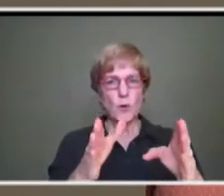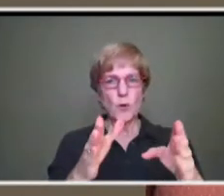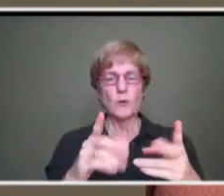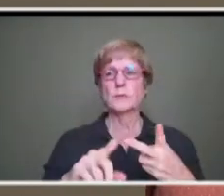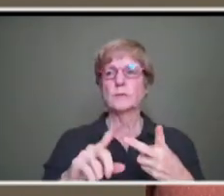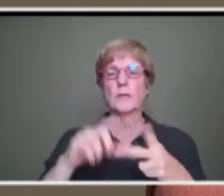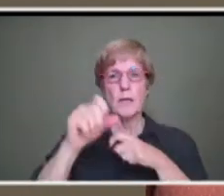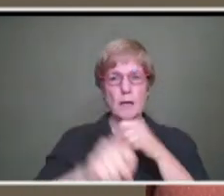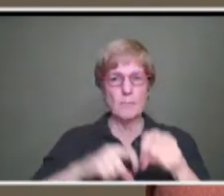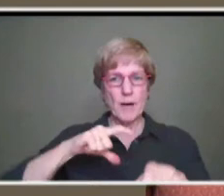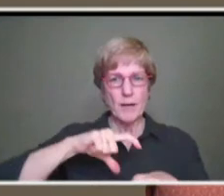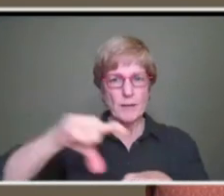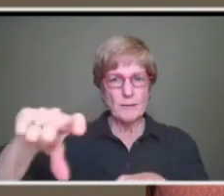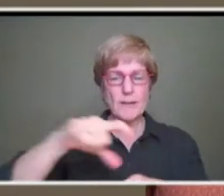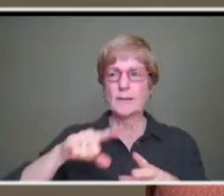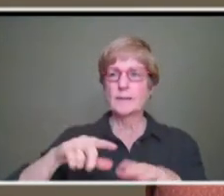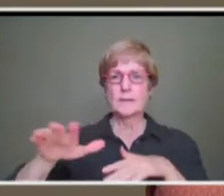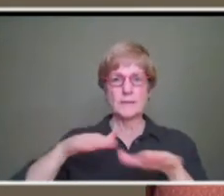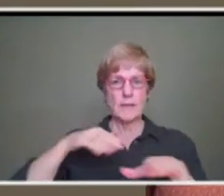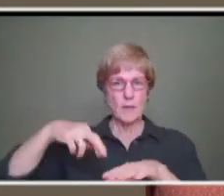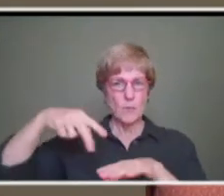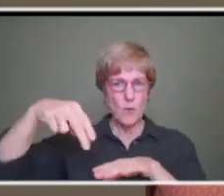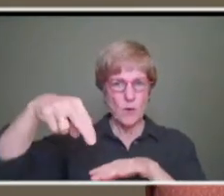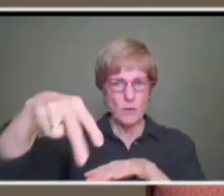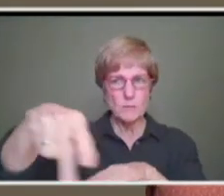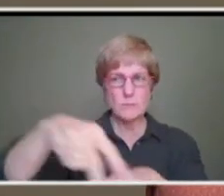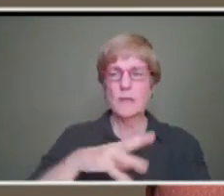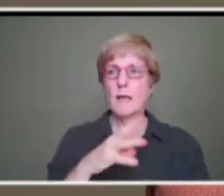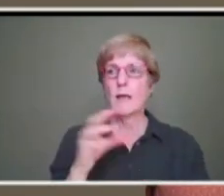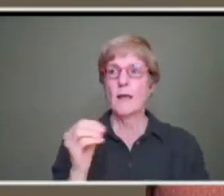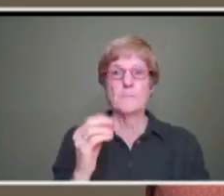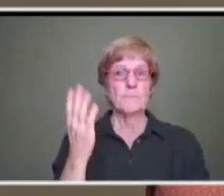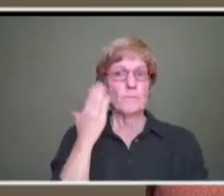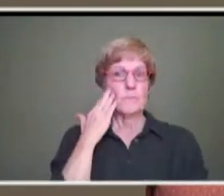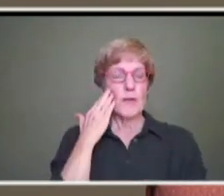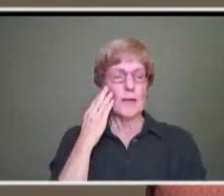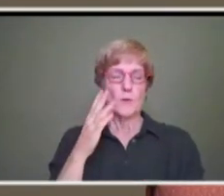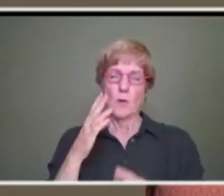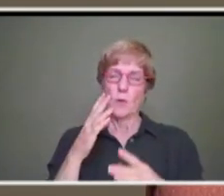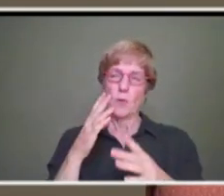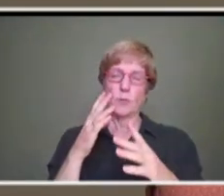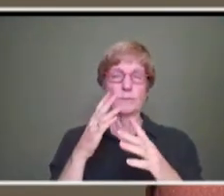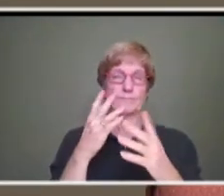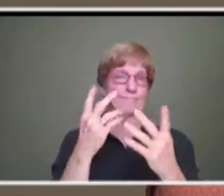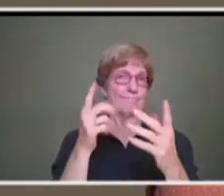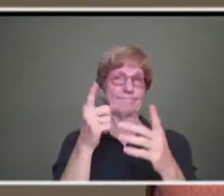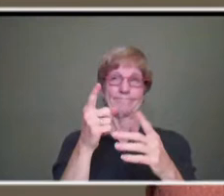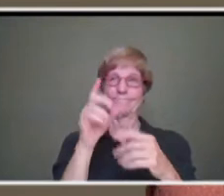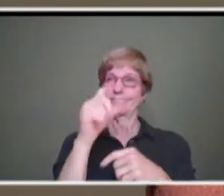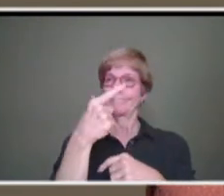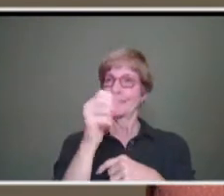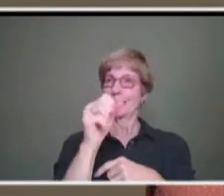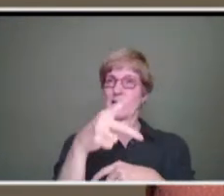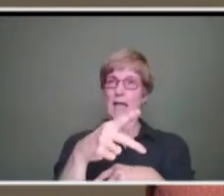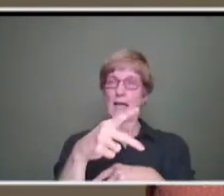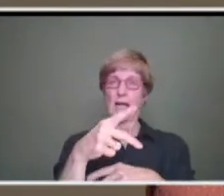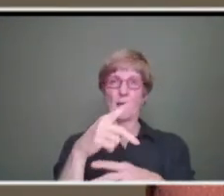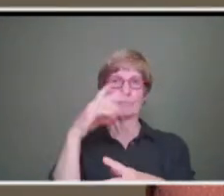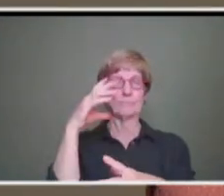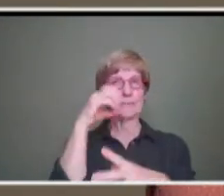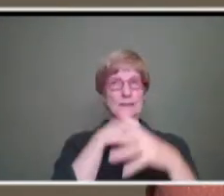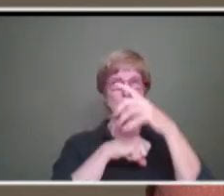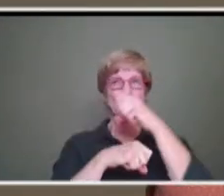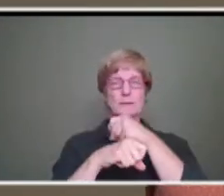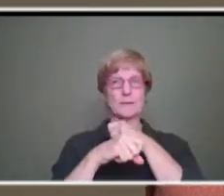Lanes sidewalks uh and I know there is an infrastructure Gap here uh I remember